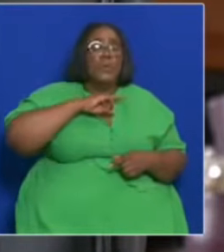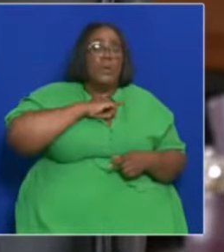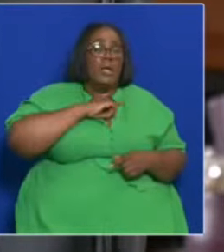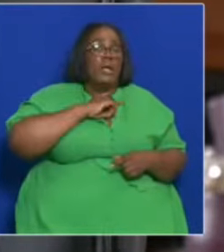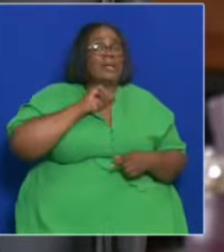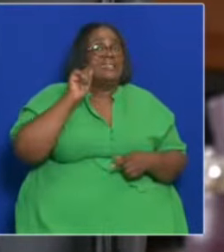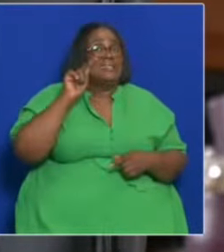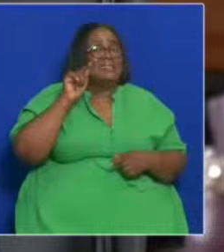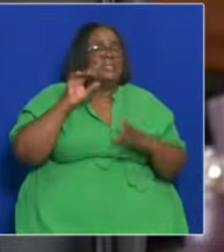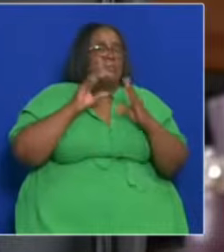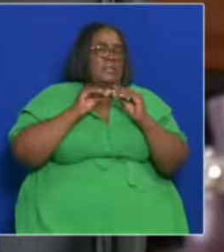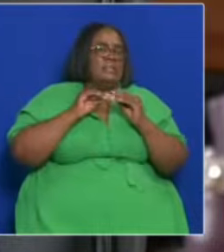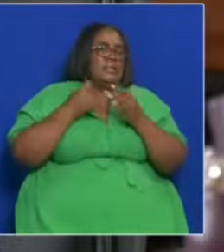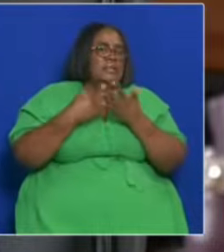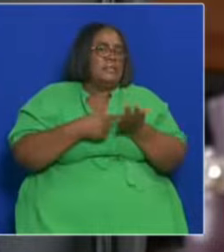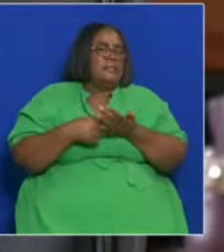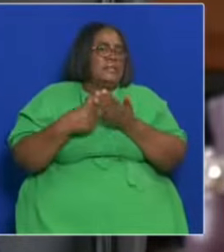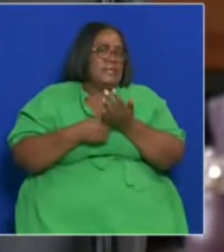let's leave aside